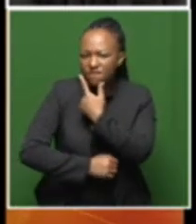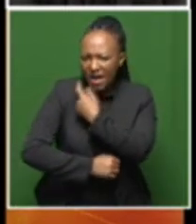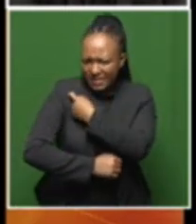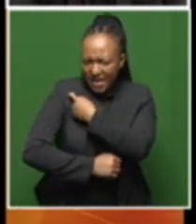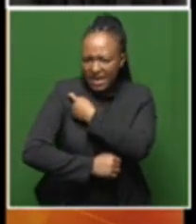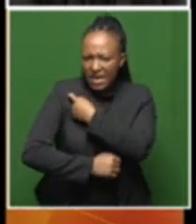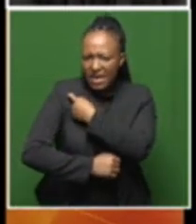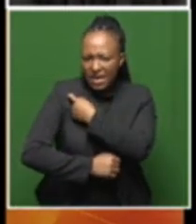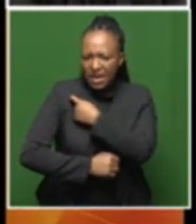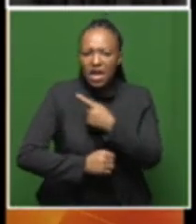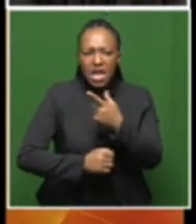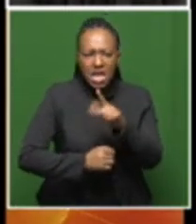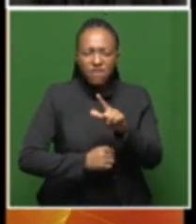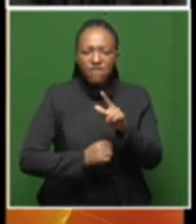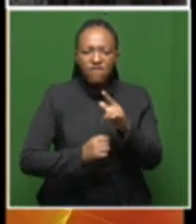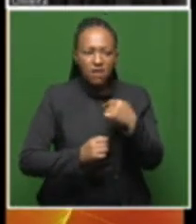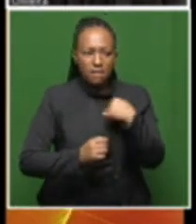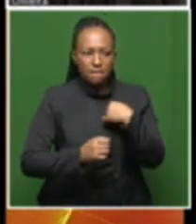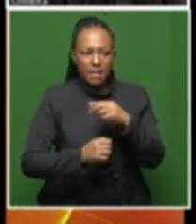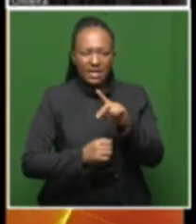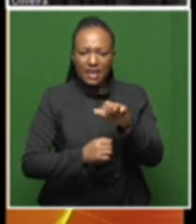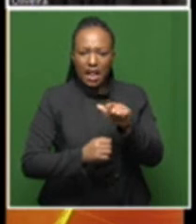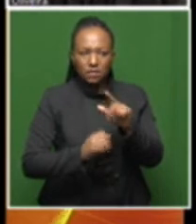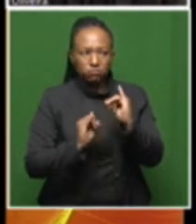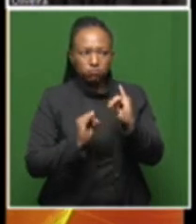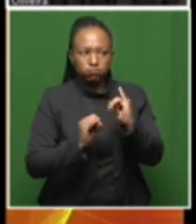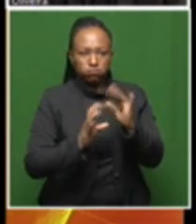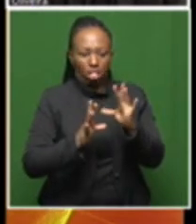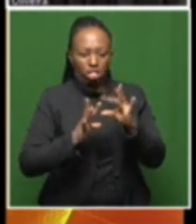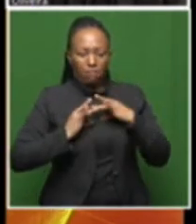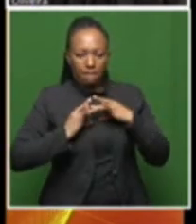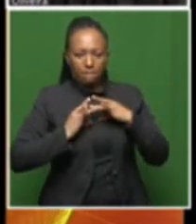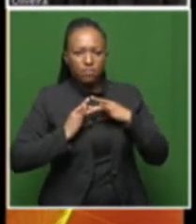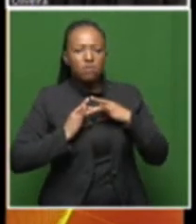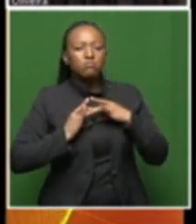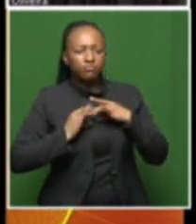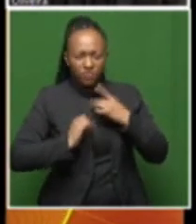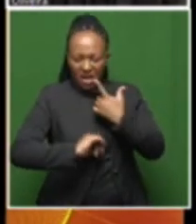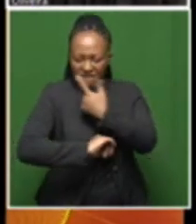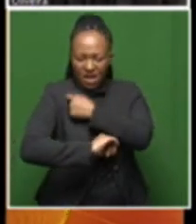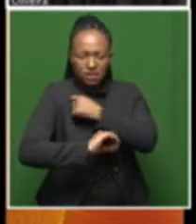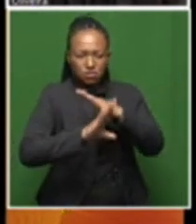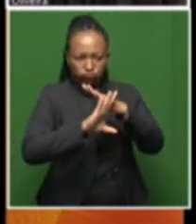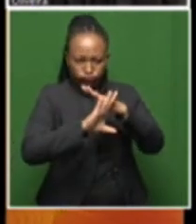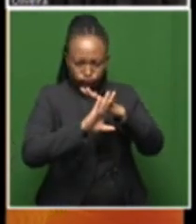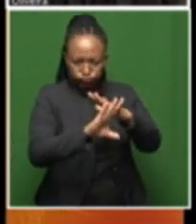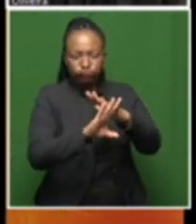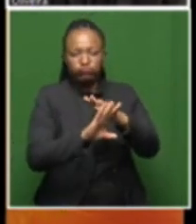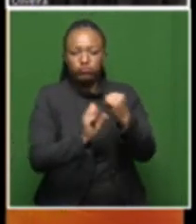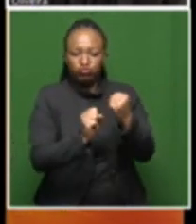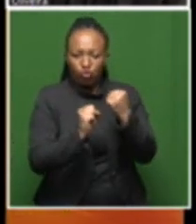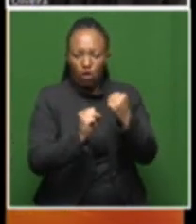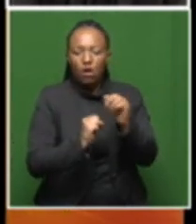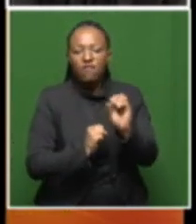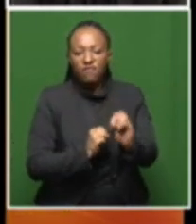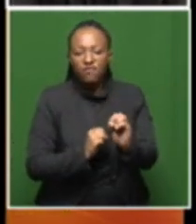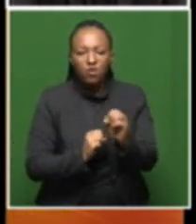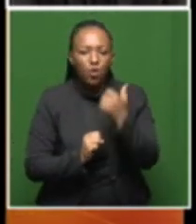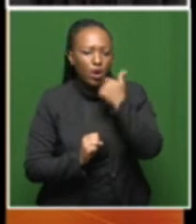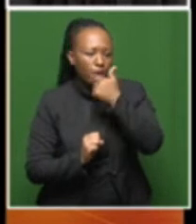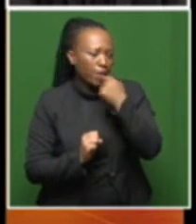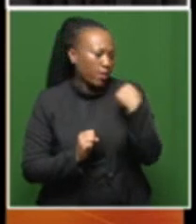high level of protections against severe disease. And I would just concentrate a little bit on very recent data that came